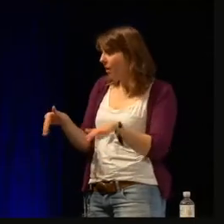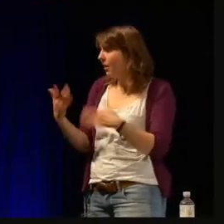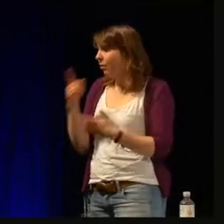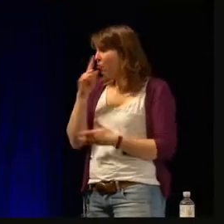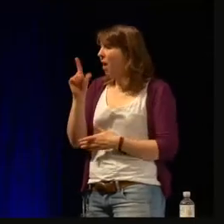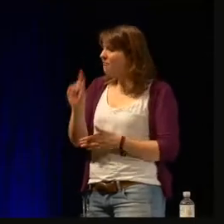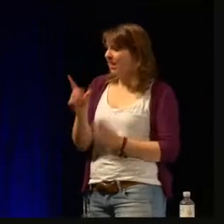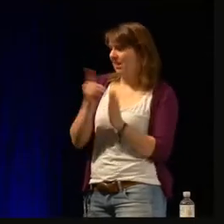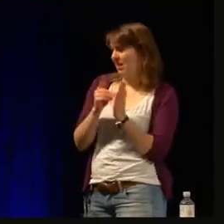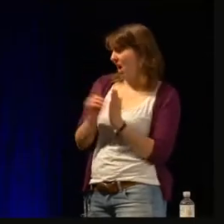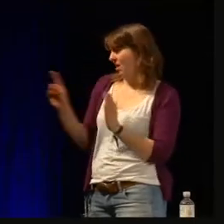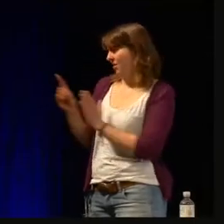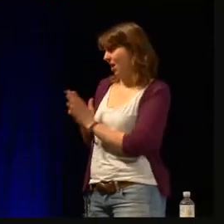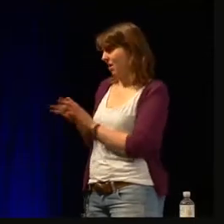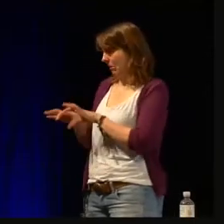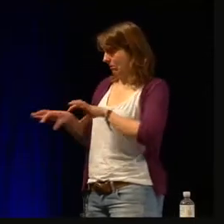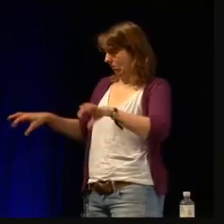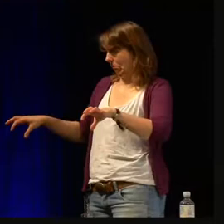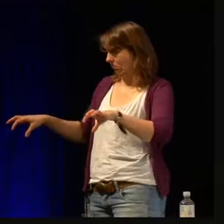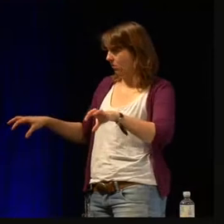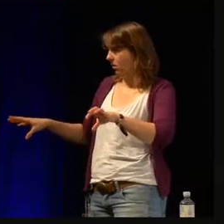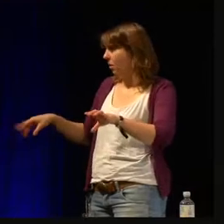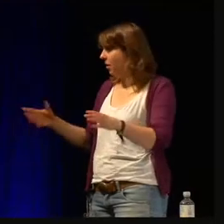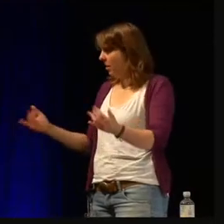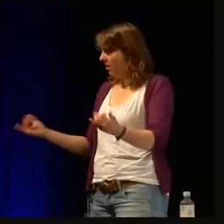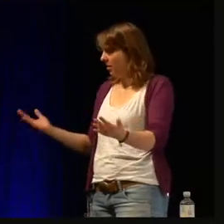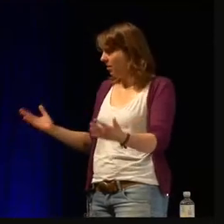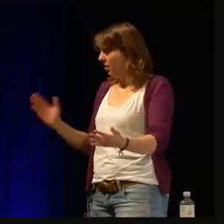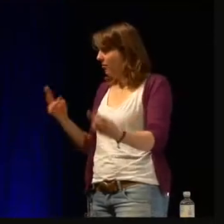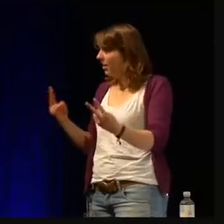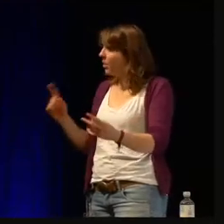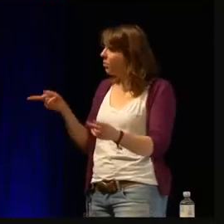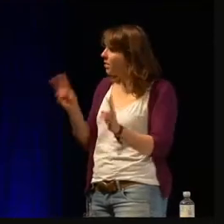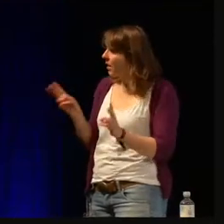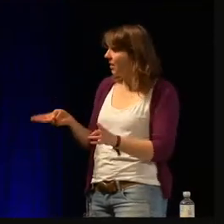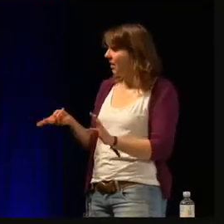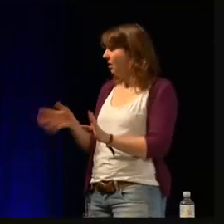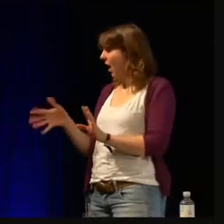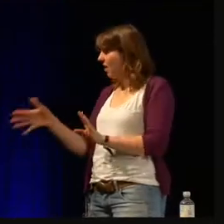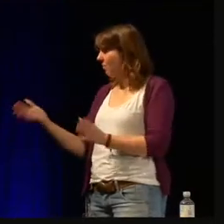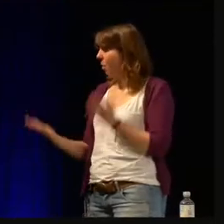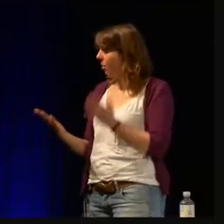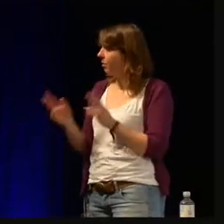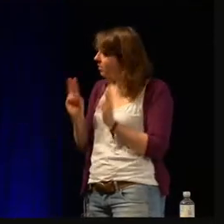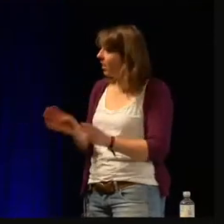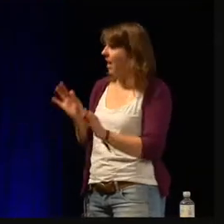want to think too much about that. And there's cases where we also don't want to